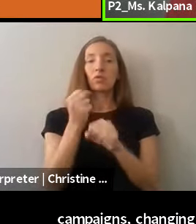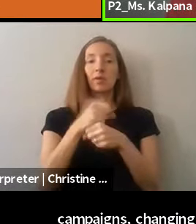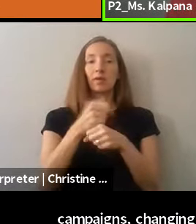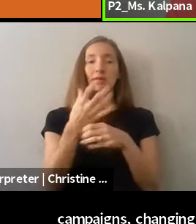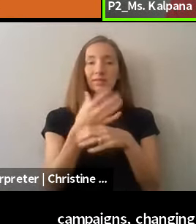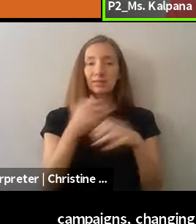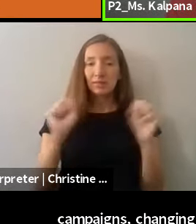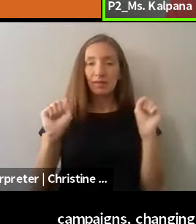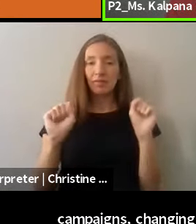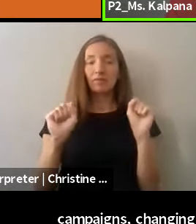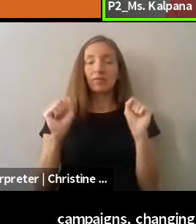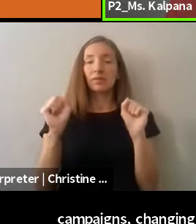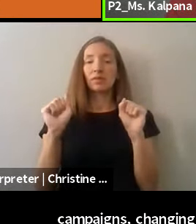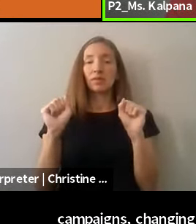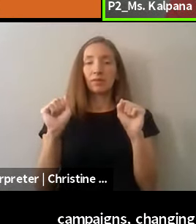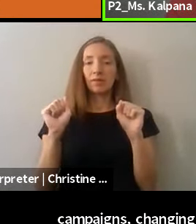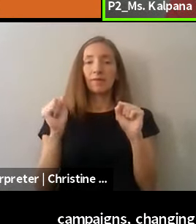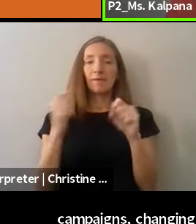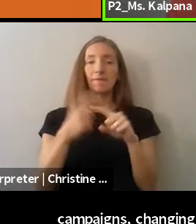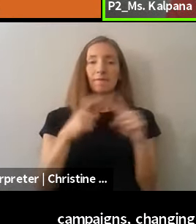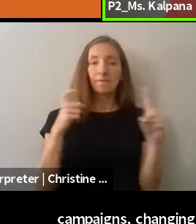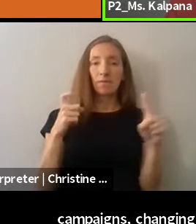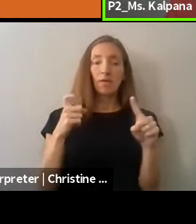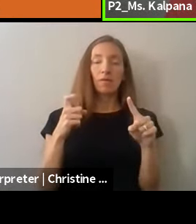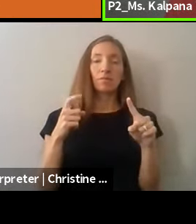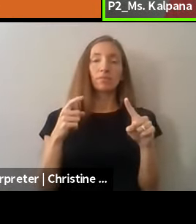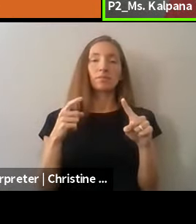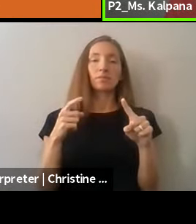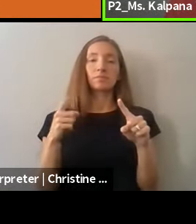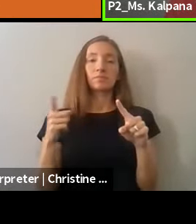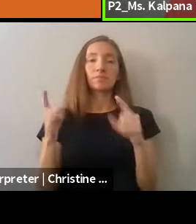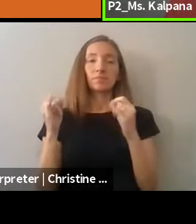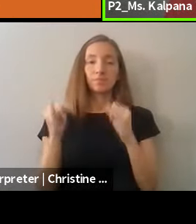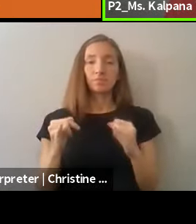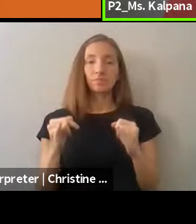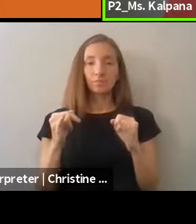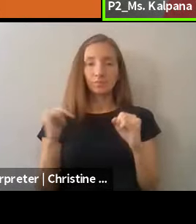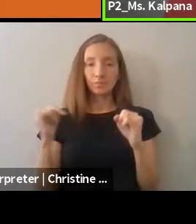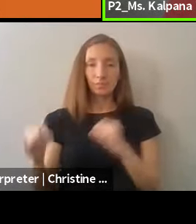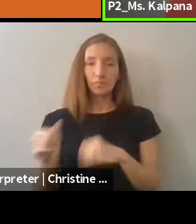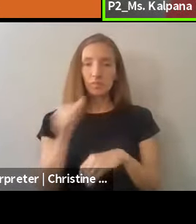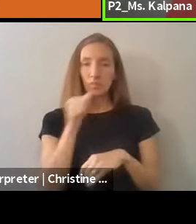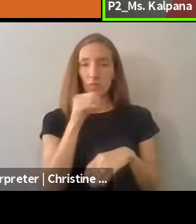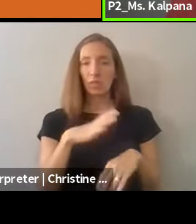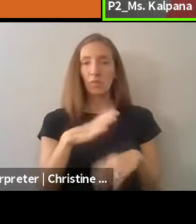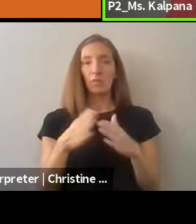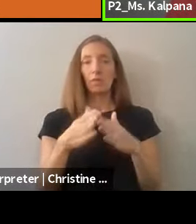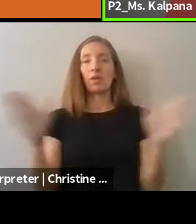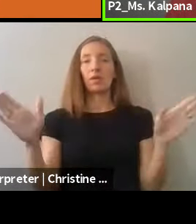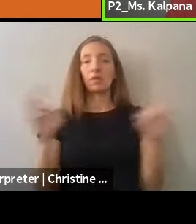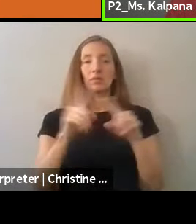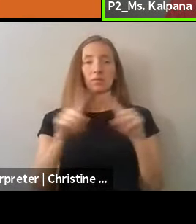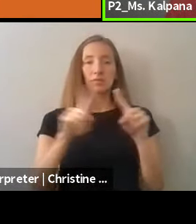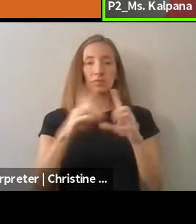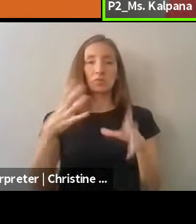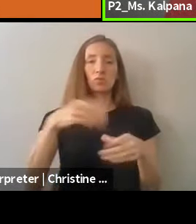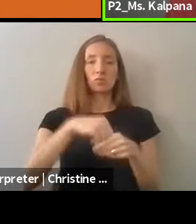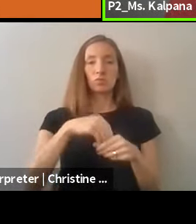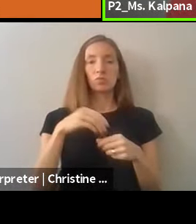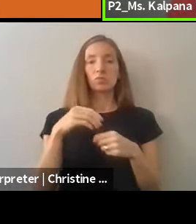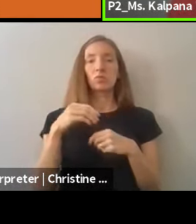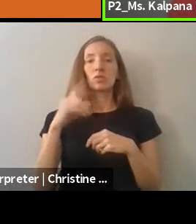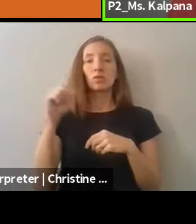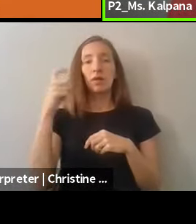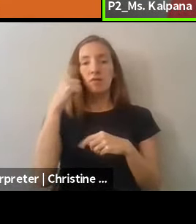range of stakeholders, including municipal governments, private sector, and the media, among others. This has resulted